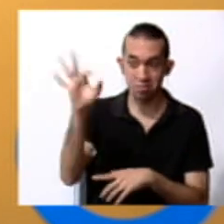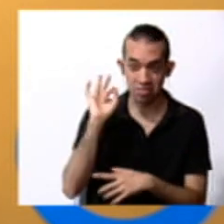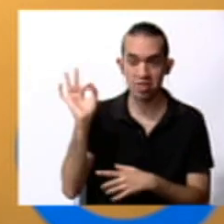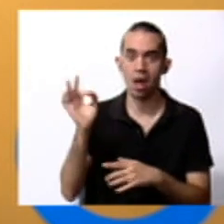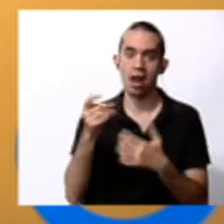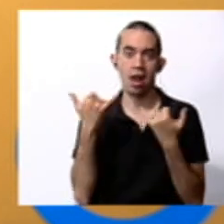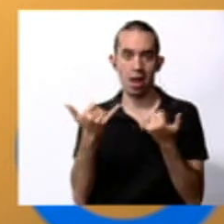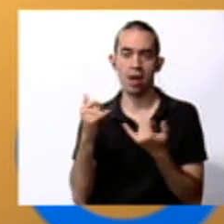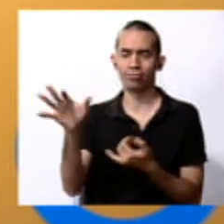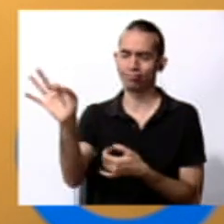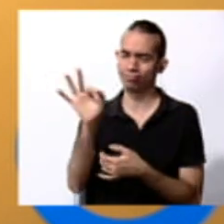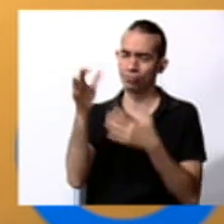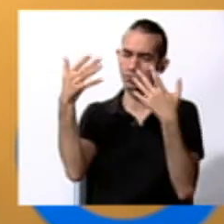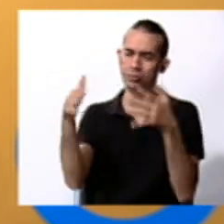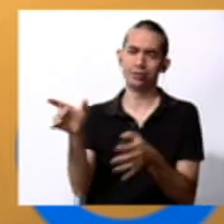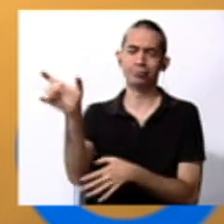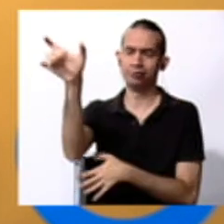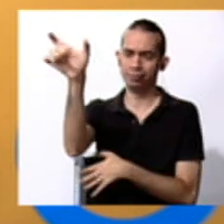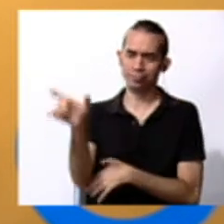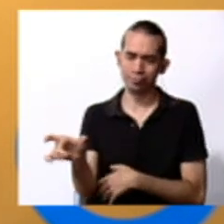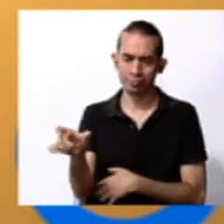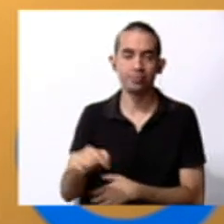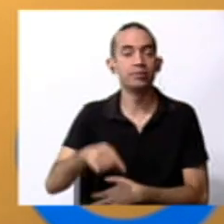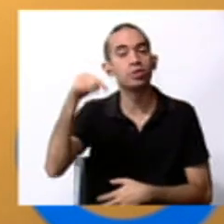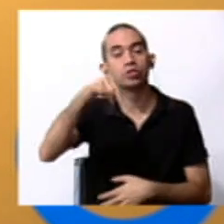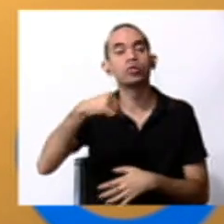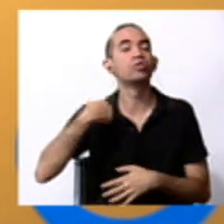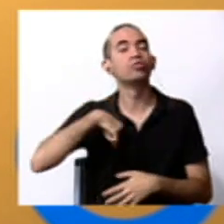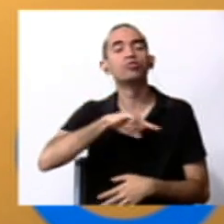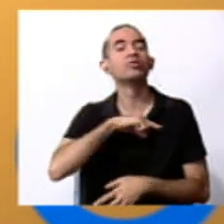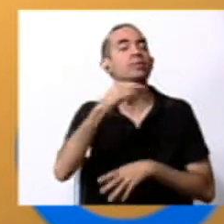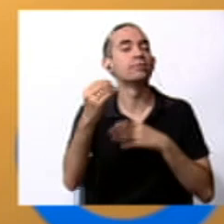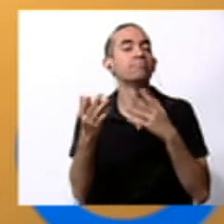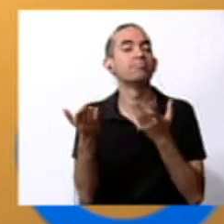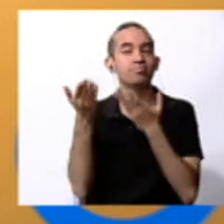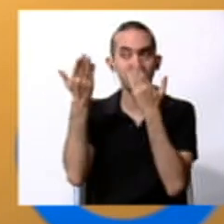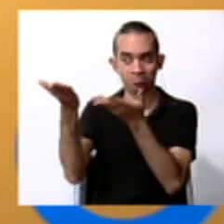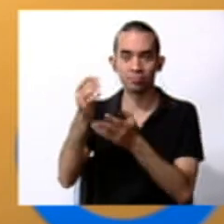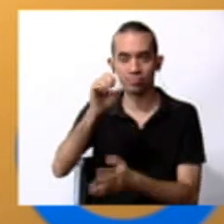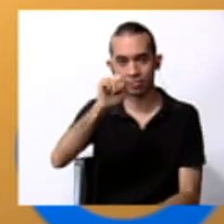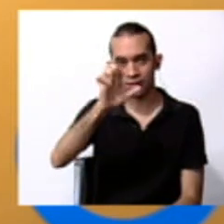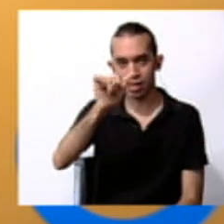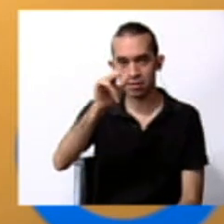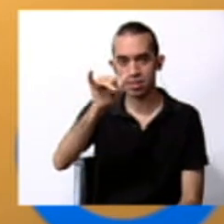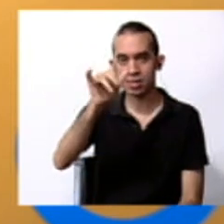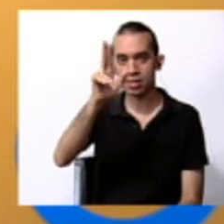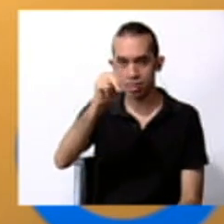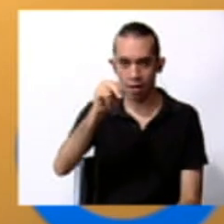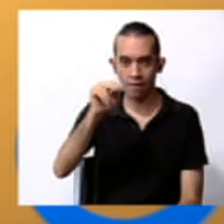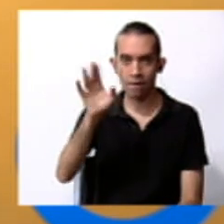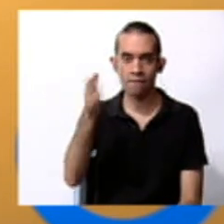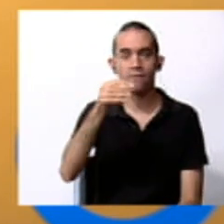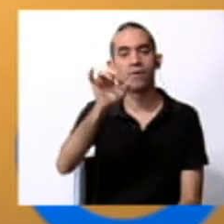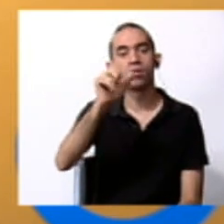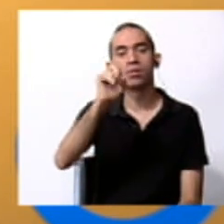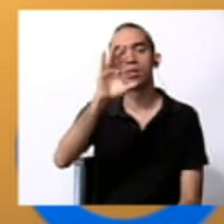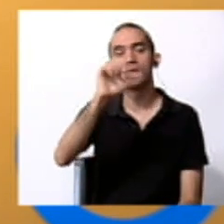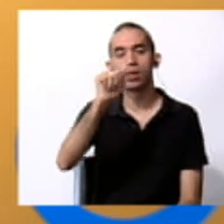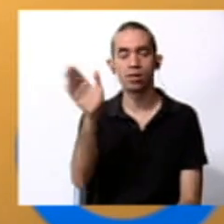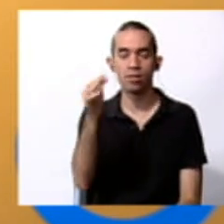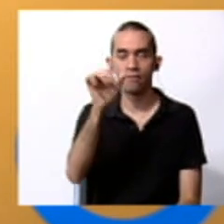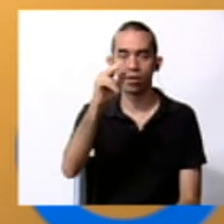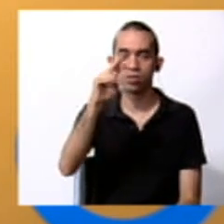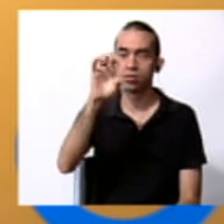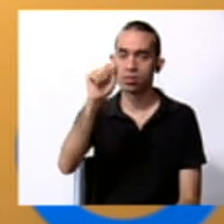very special guest. Today we're going to have Sebastian Fonseca. He's one of